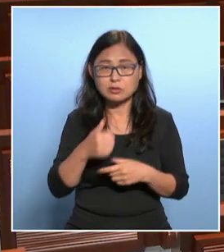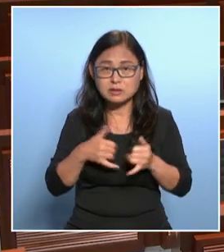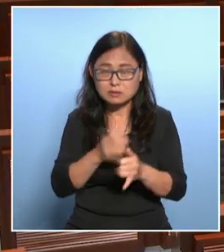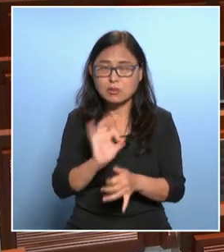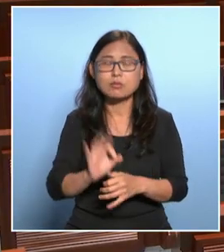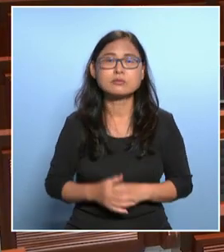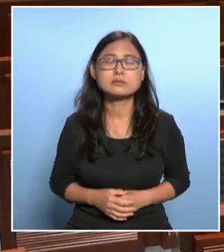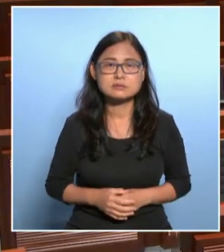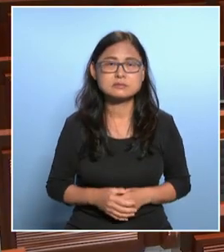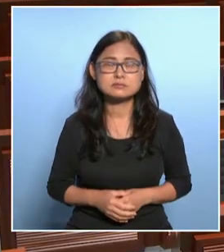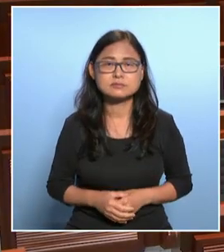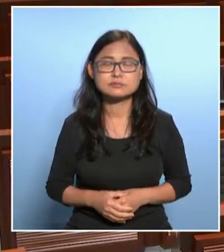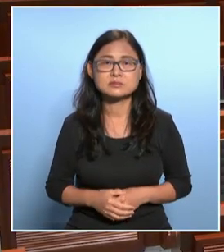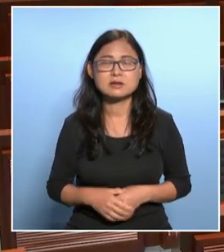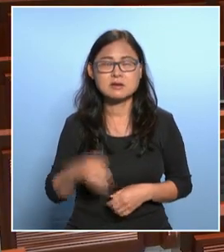Deputy Secretary? No?